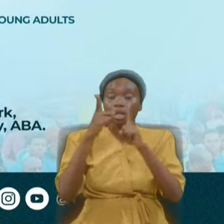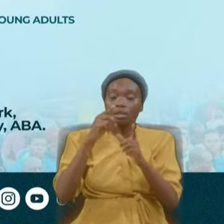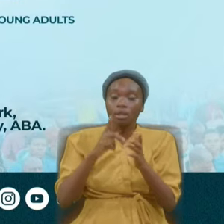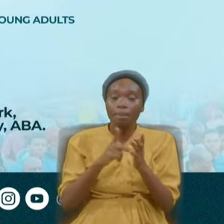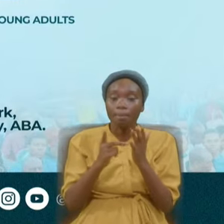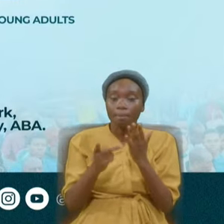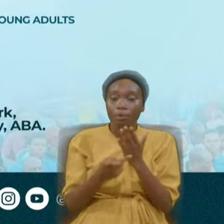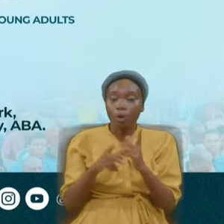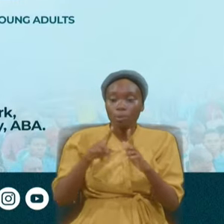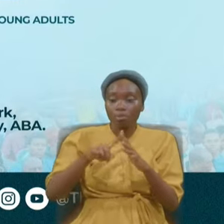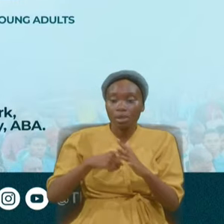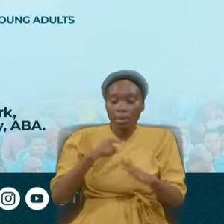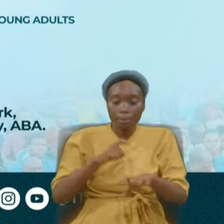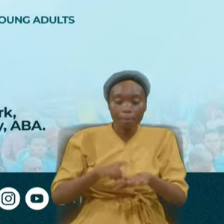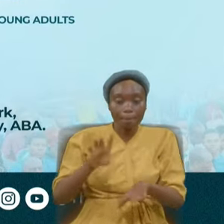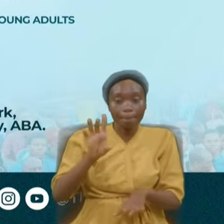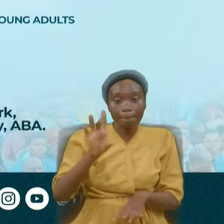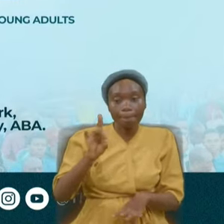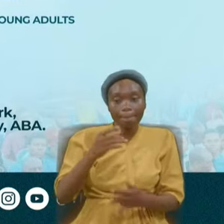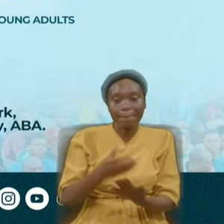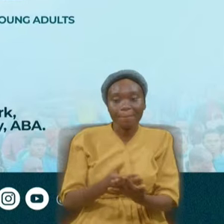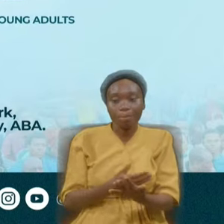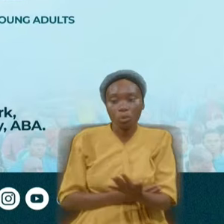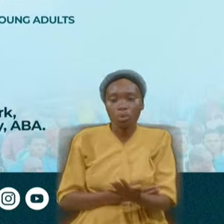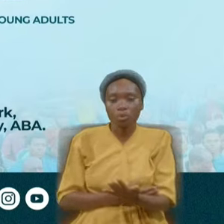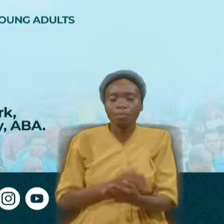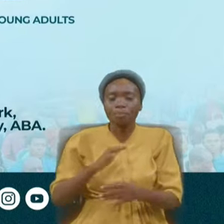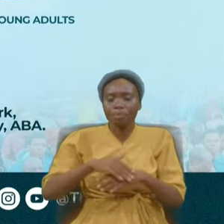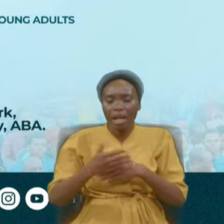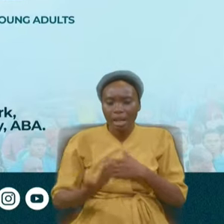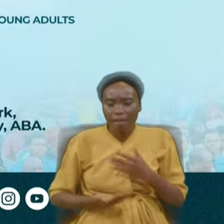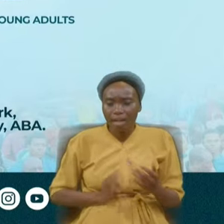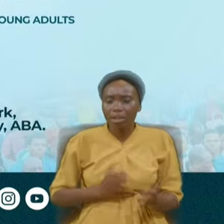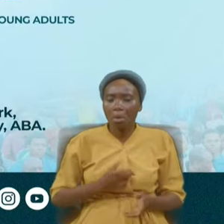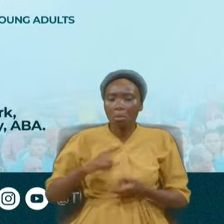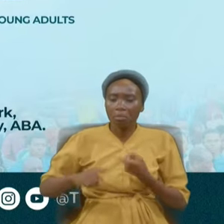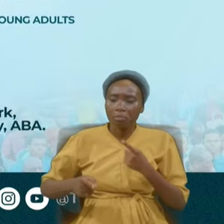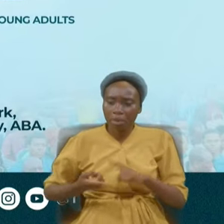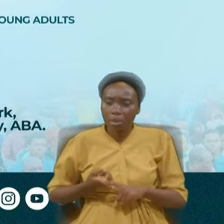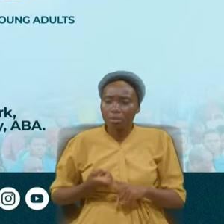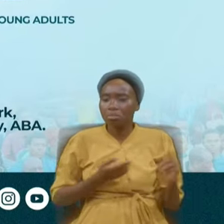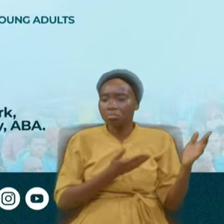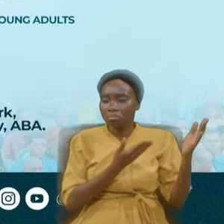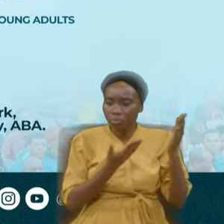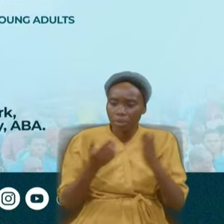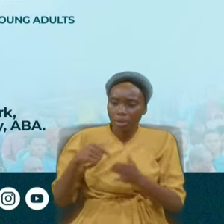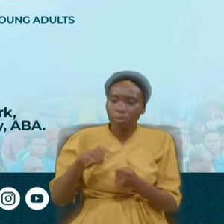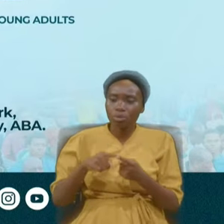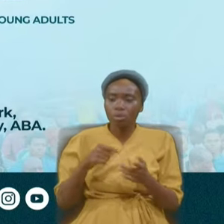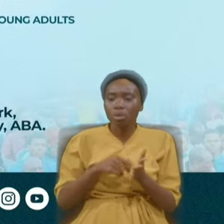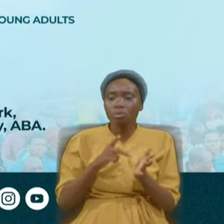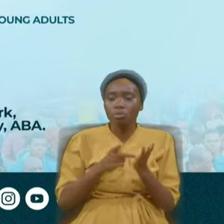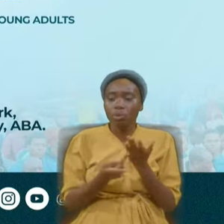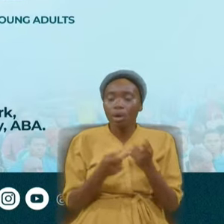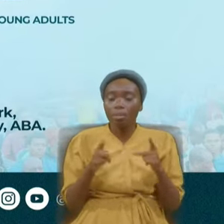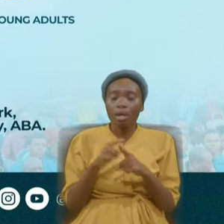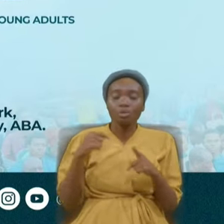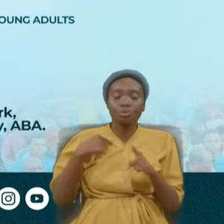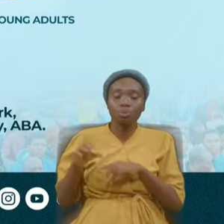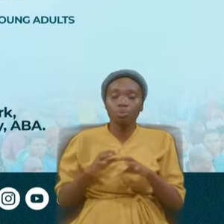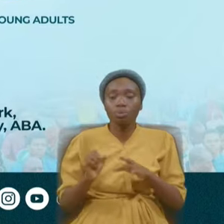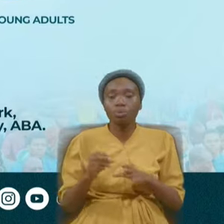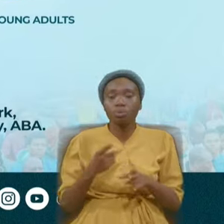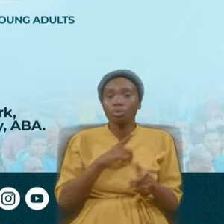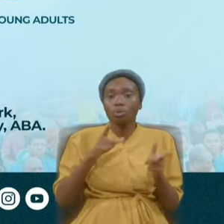a.m. Let's do well to start publicity, invite our friends and our colleagues and our neighbors. And as we do so, the Lord will bless us and